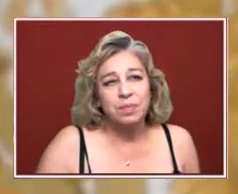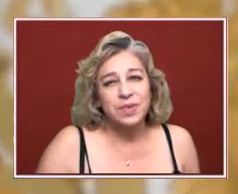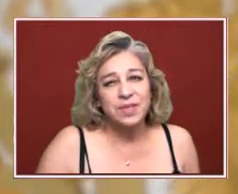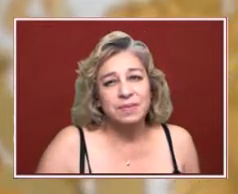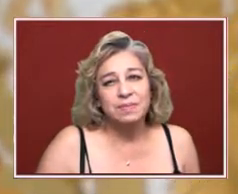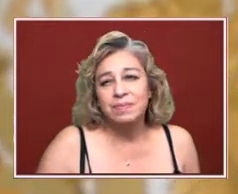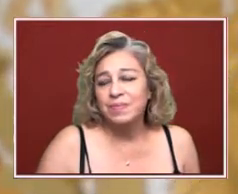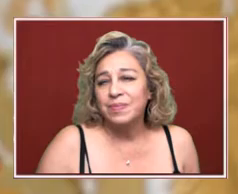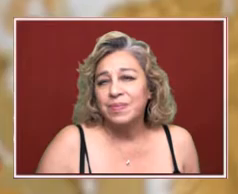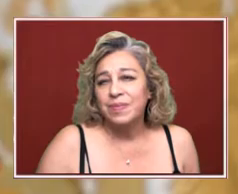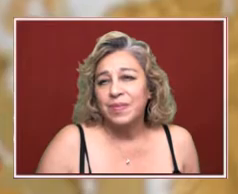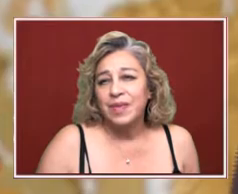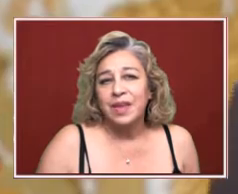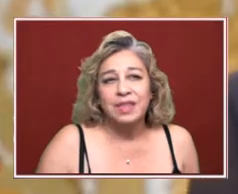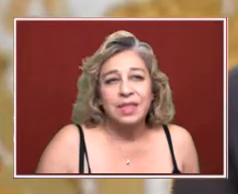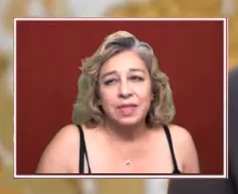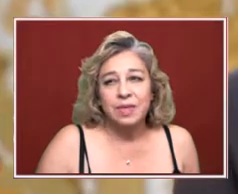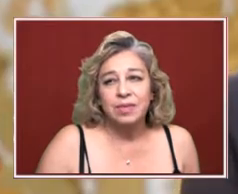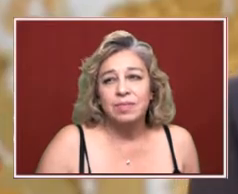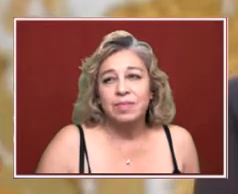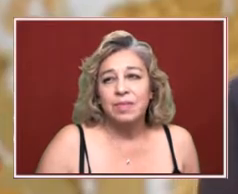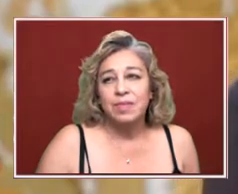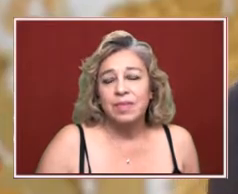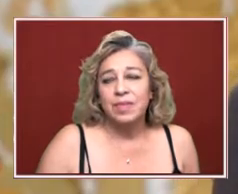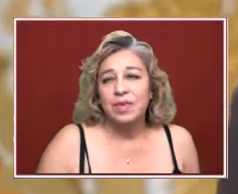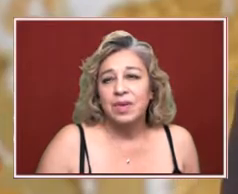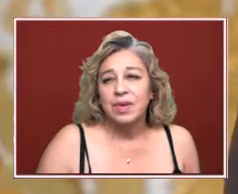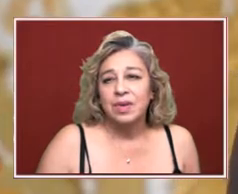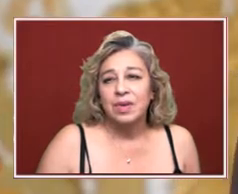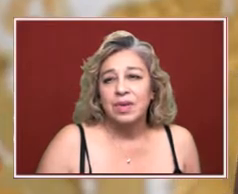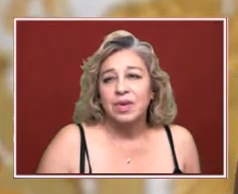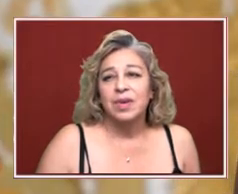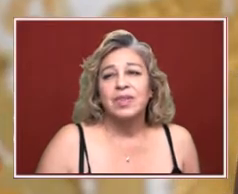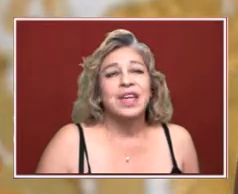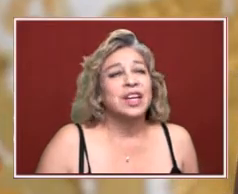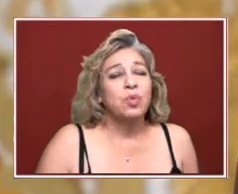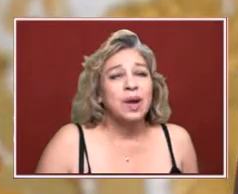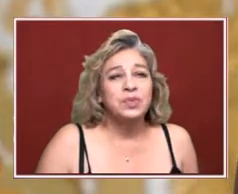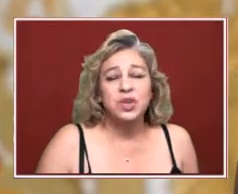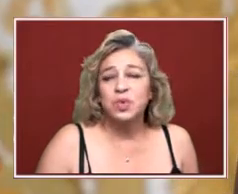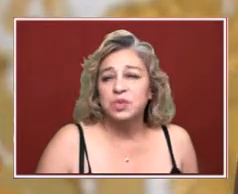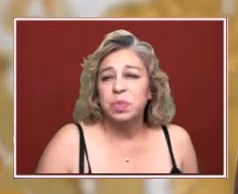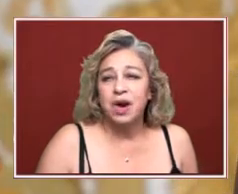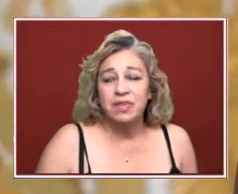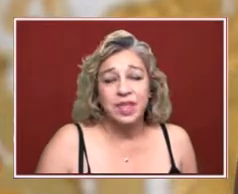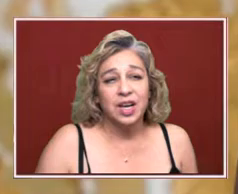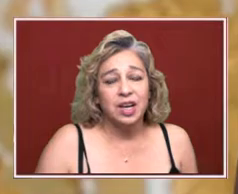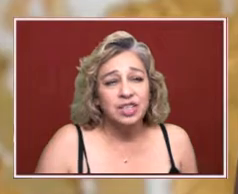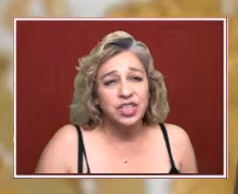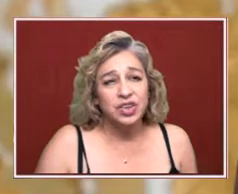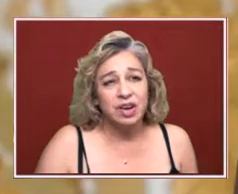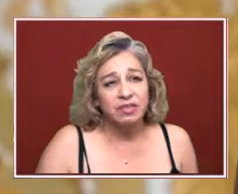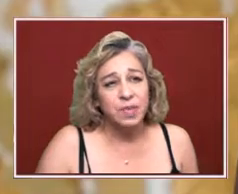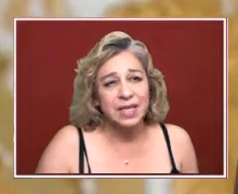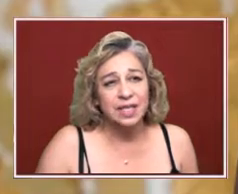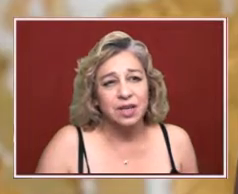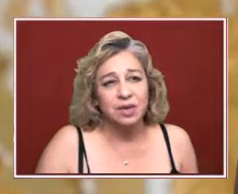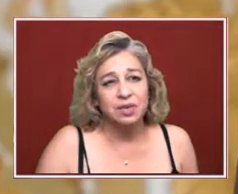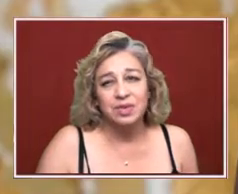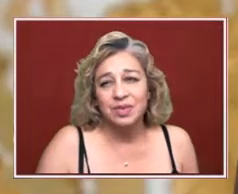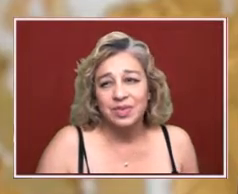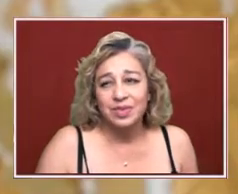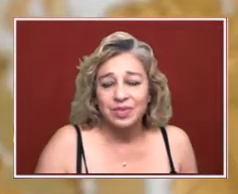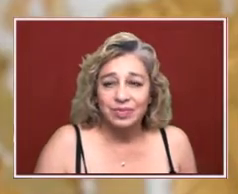said. Que la corrupción era parte de la cultura del pueblo de México. That corruption was part of the culture of